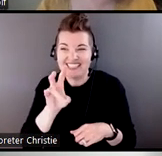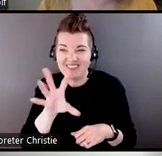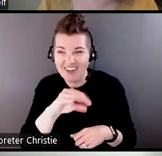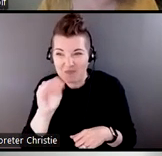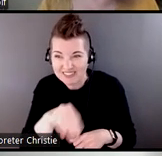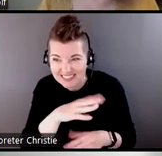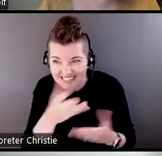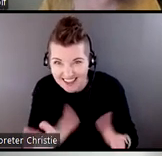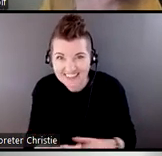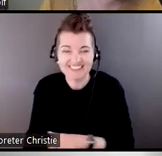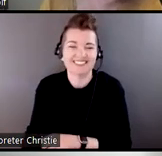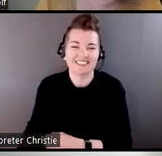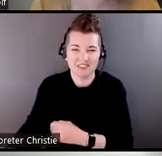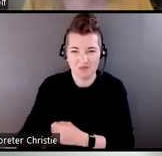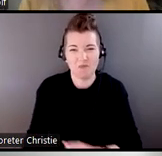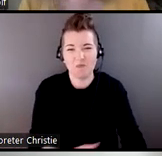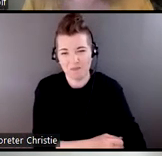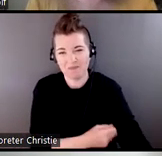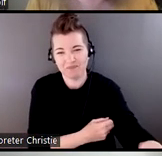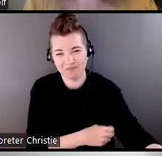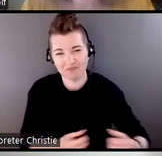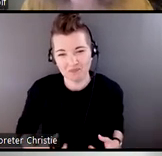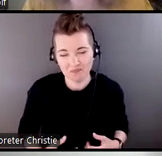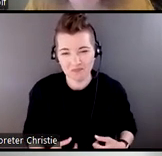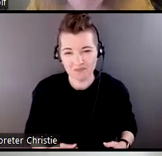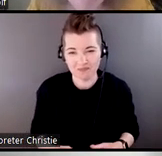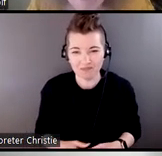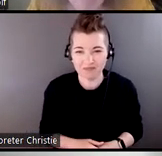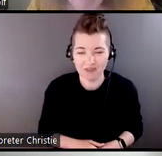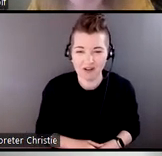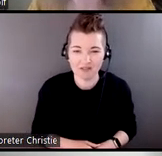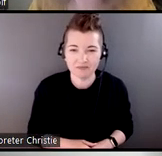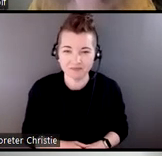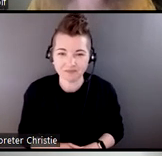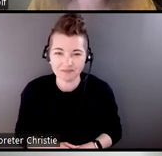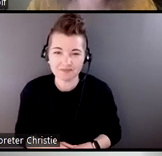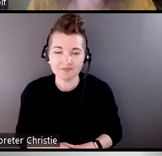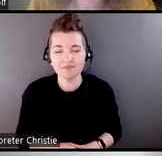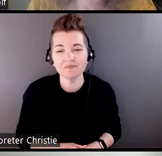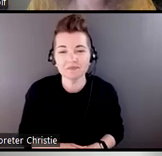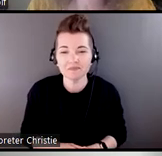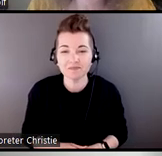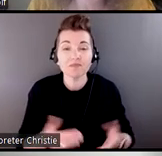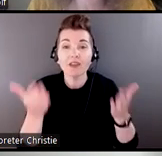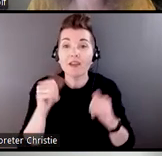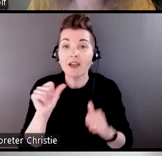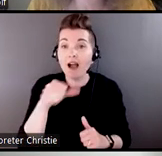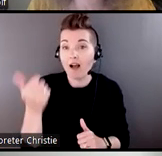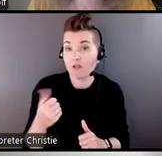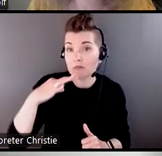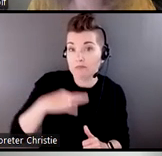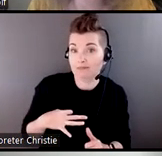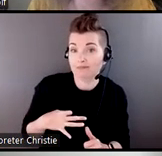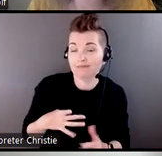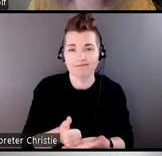works for you guys. The other thing that it brings is it's helpful for the budgeting because when you know